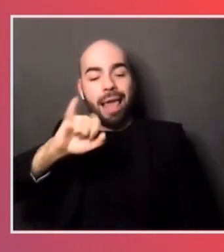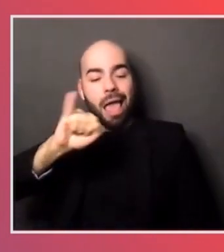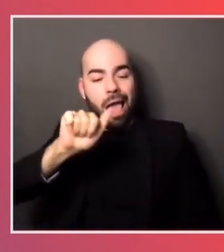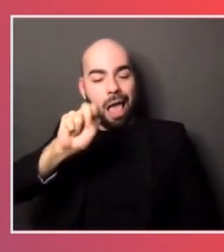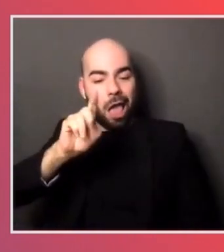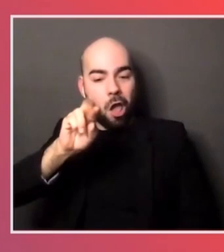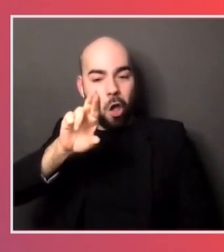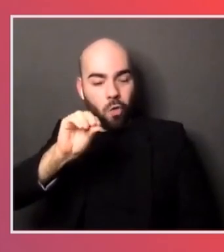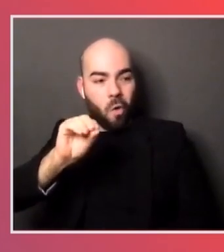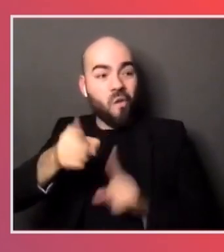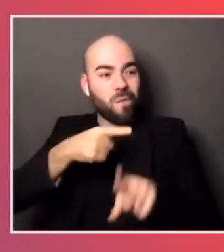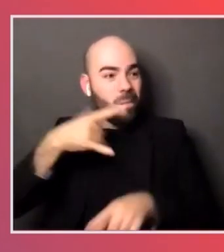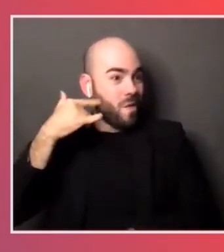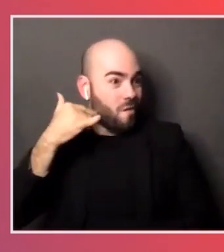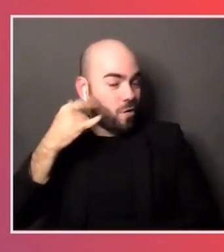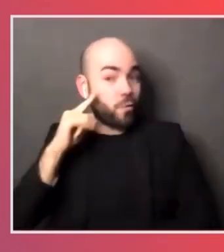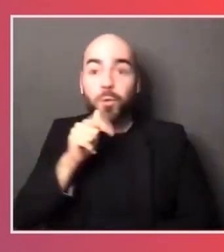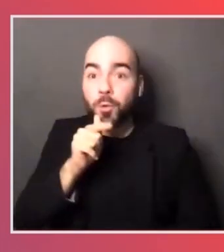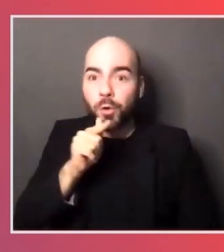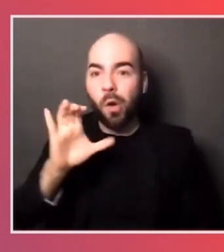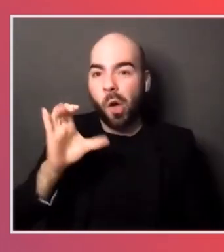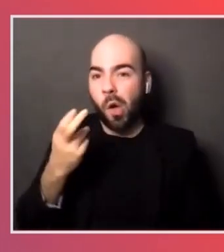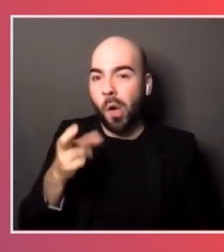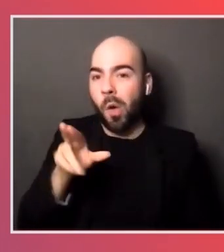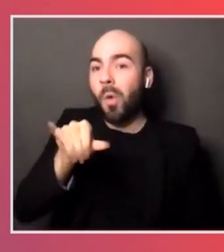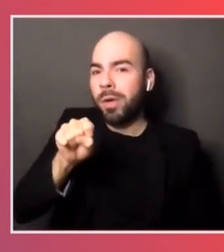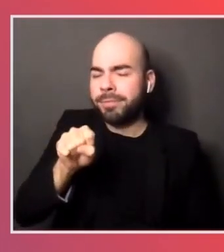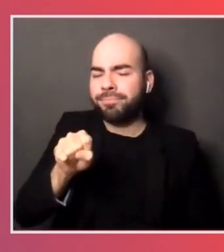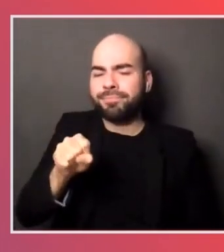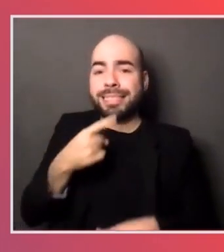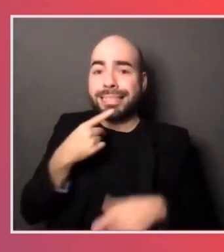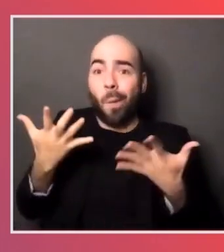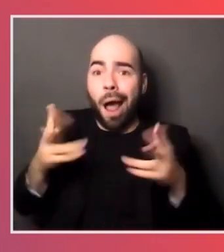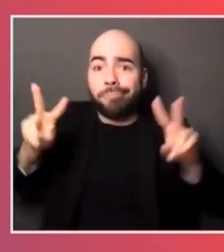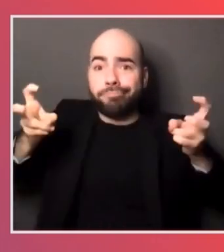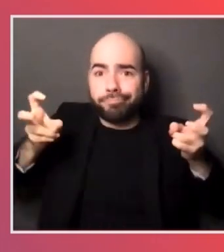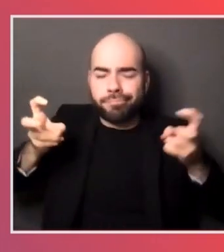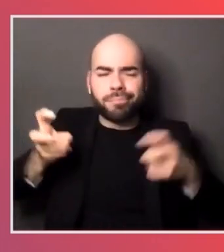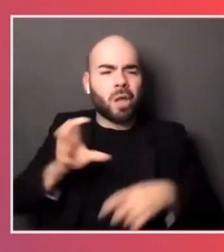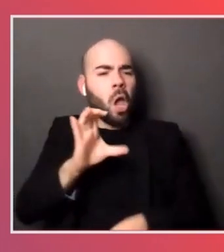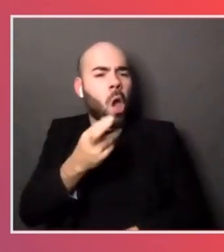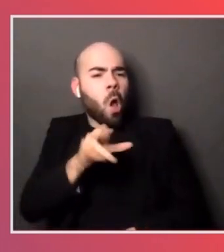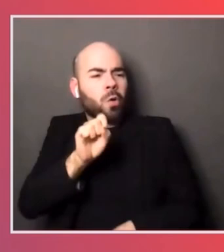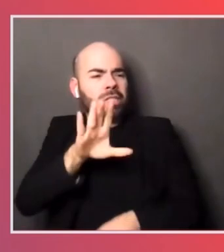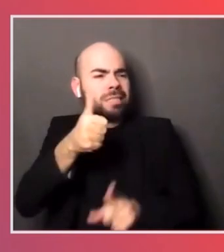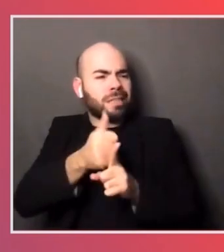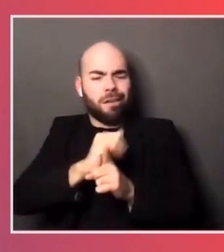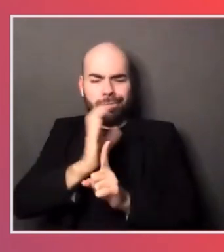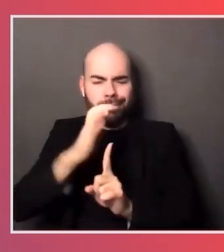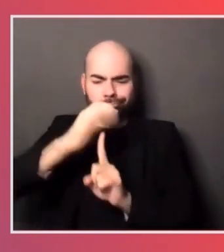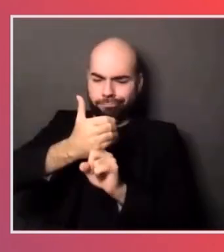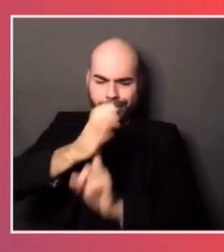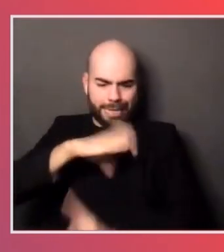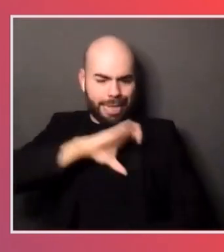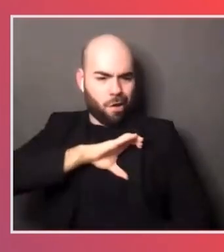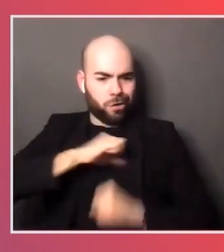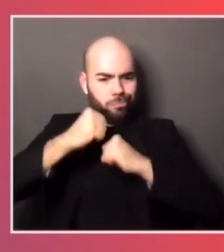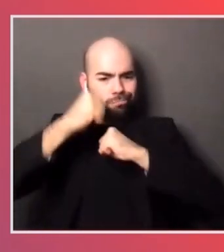Chris, how has playing the role of Captain America, or shall we say Steve